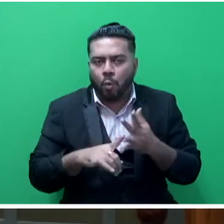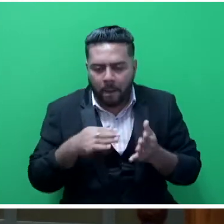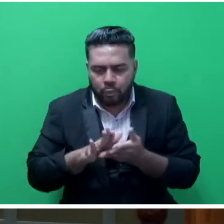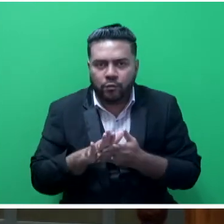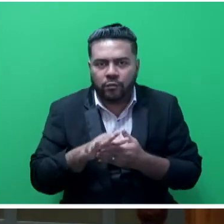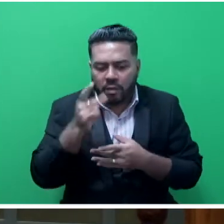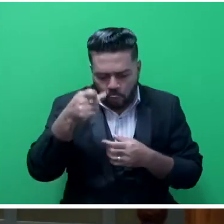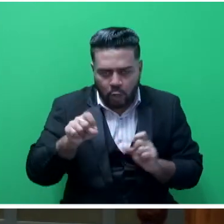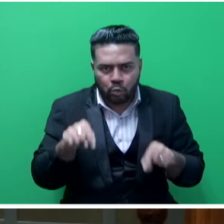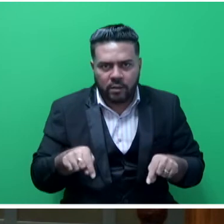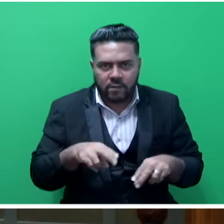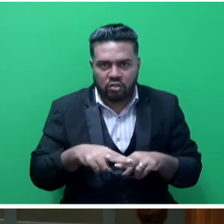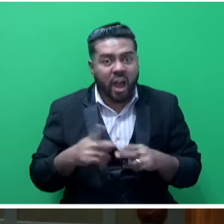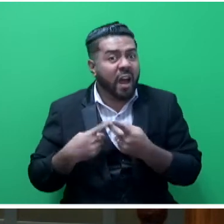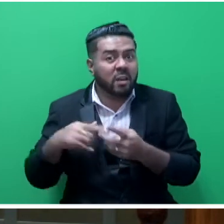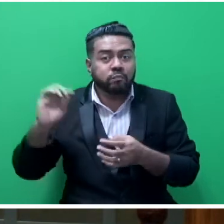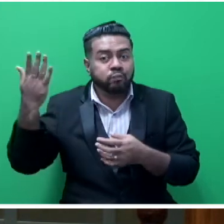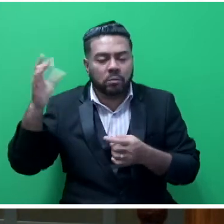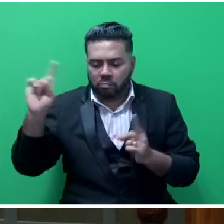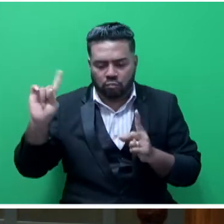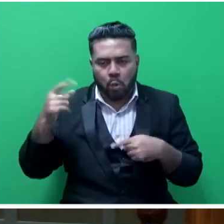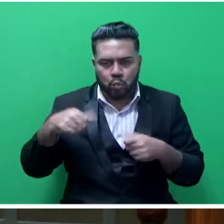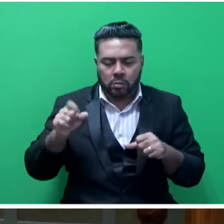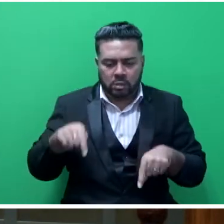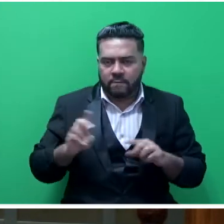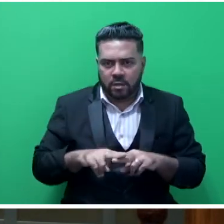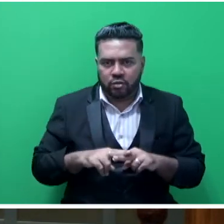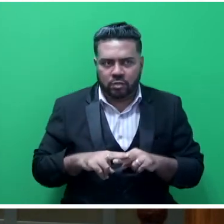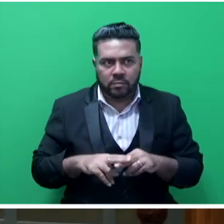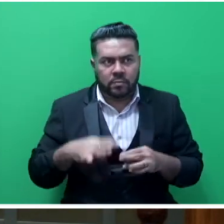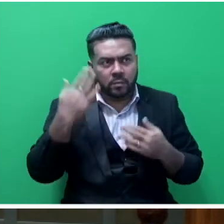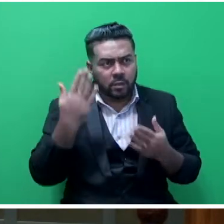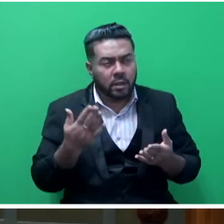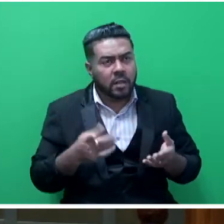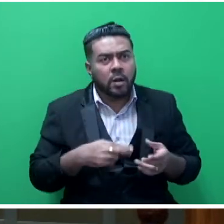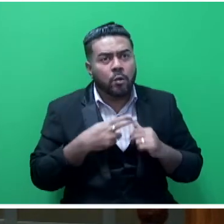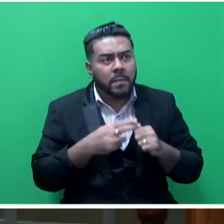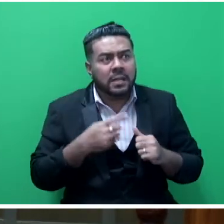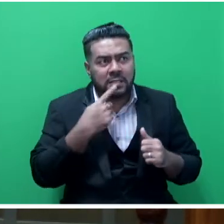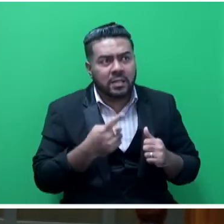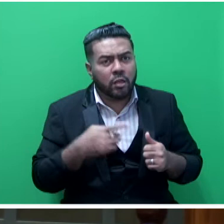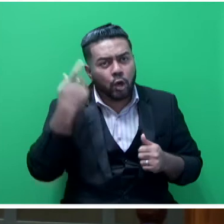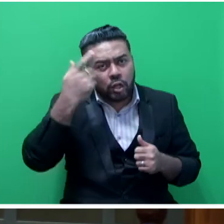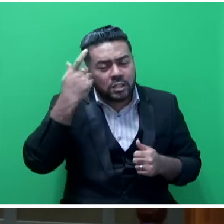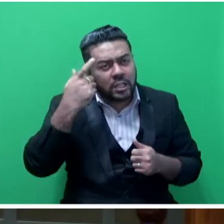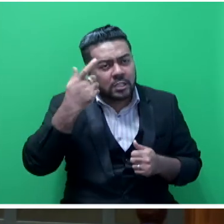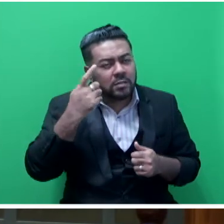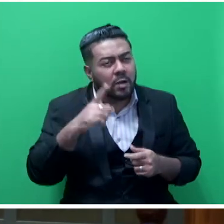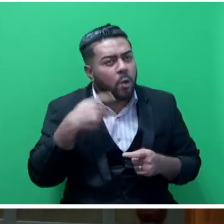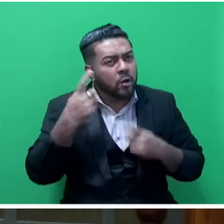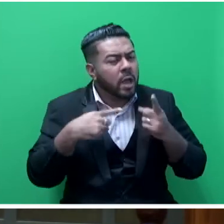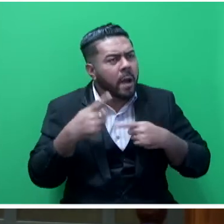Honourable Lalapalavu raised the issue in his reply to the ministerial statement this morning, the concerns about